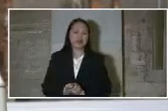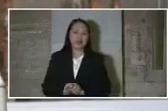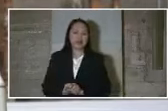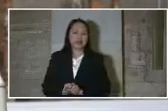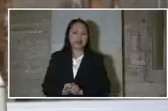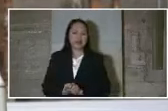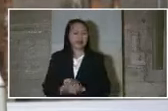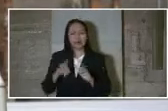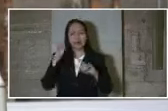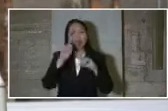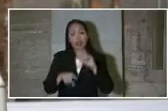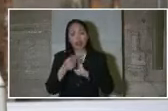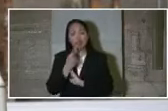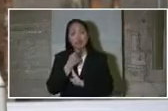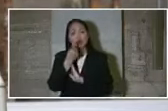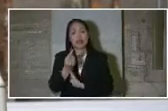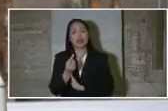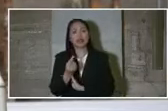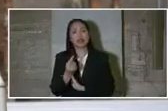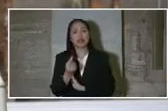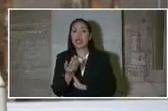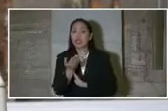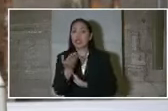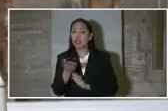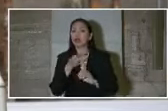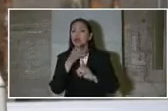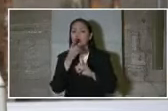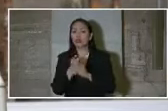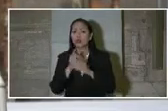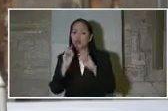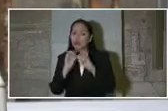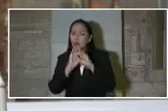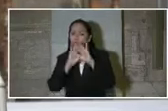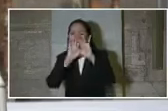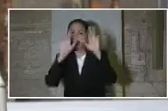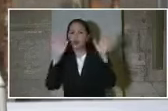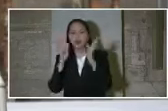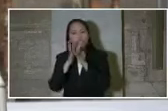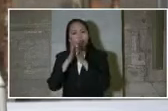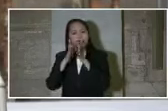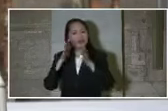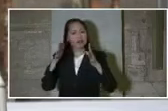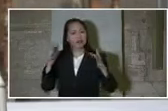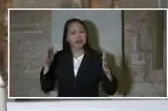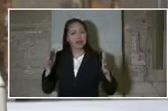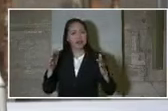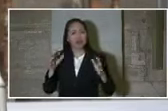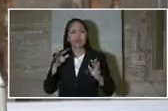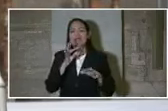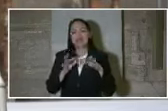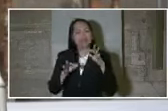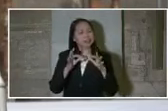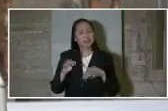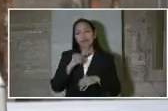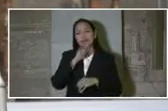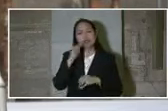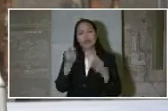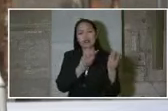Hindi mo masasabing nagliliwanag ka na kapag hindi ka naman